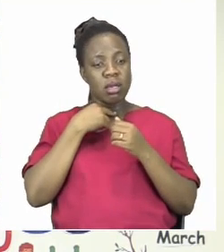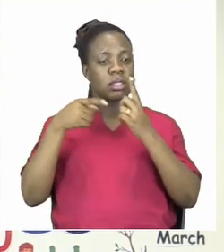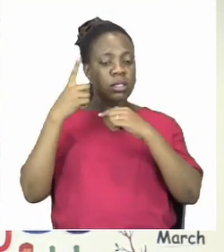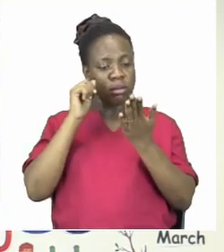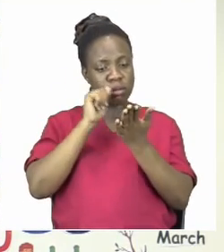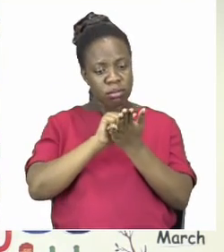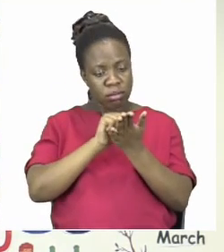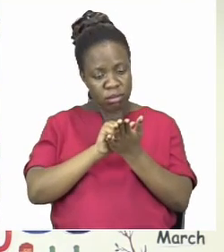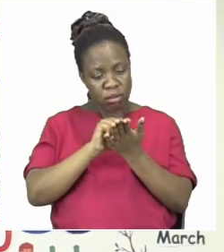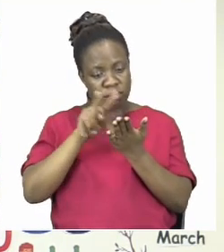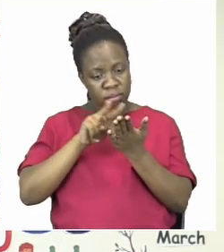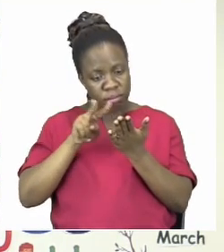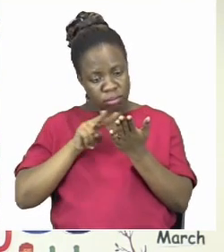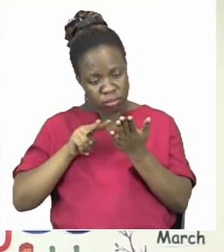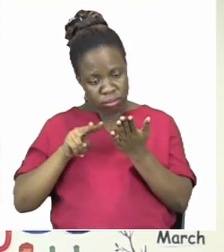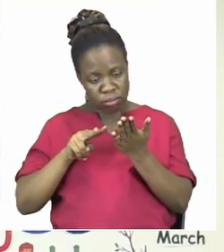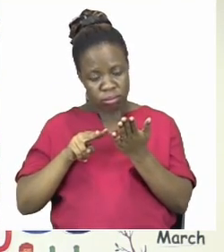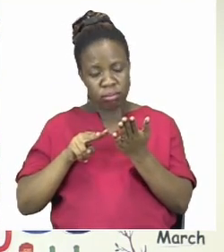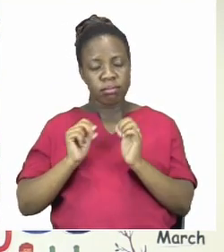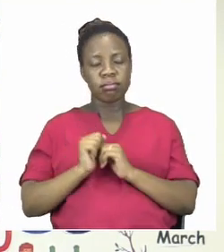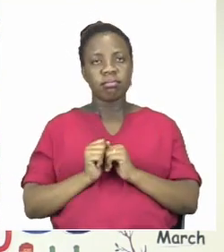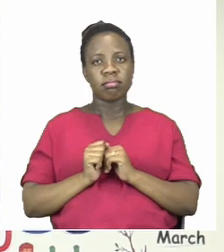see you shortly after this break, boys and girls.